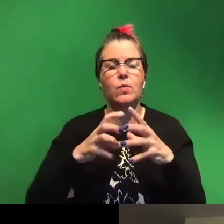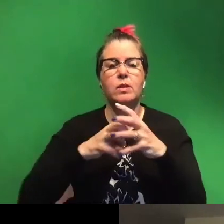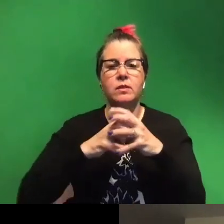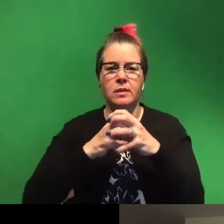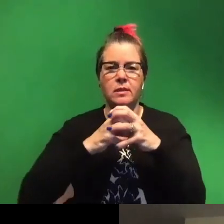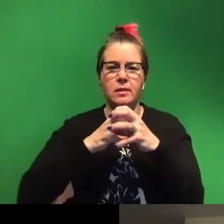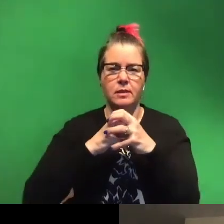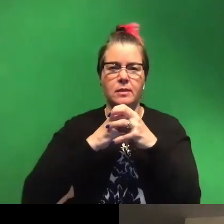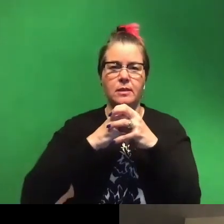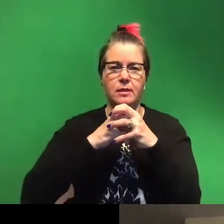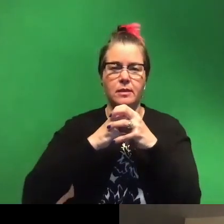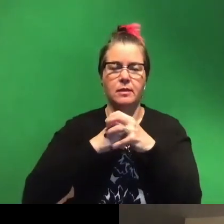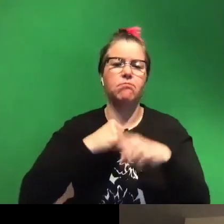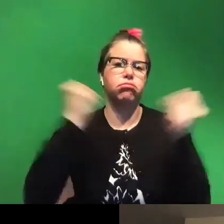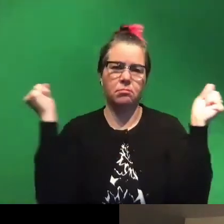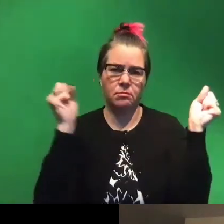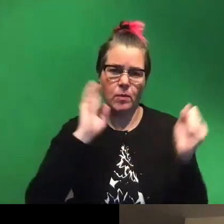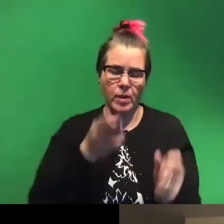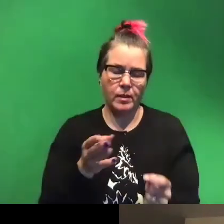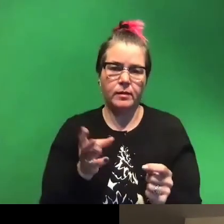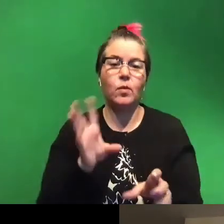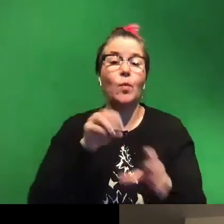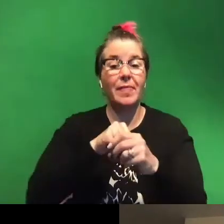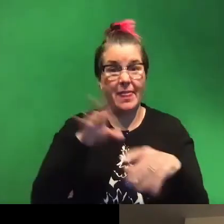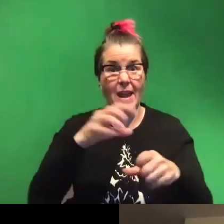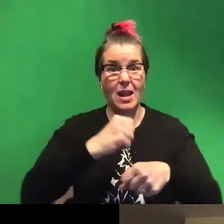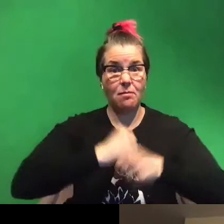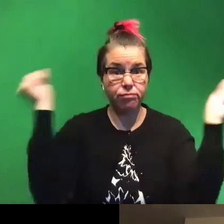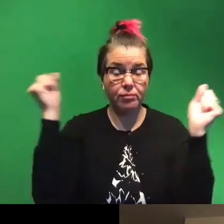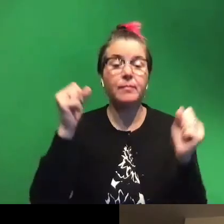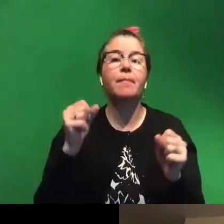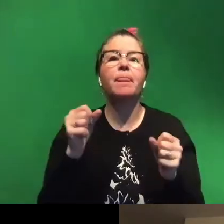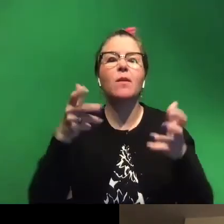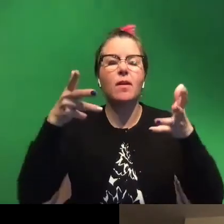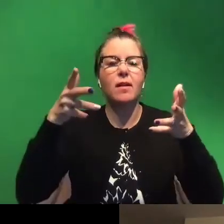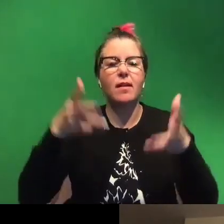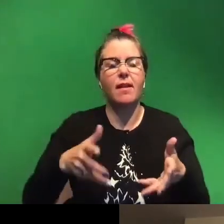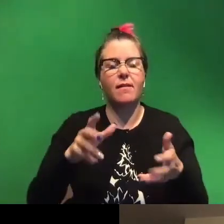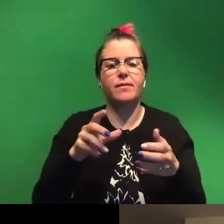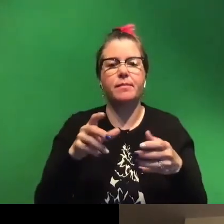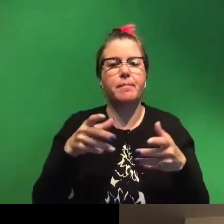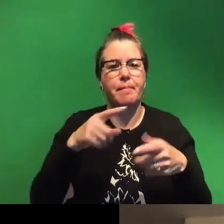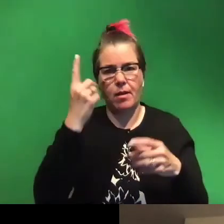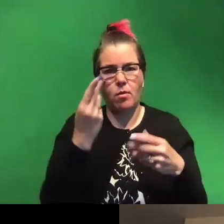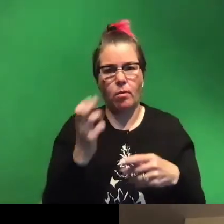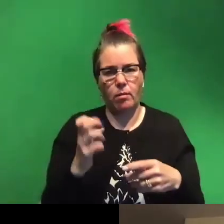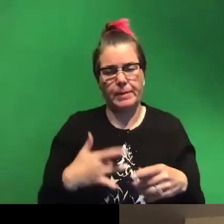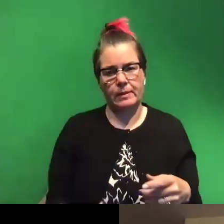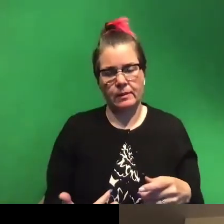squeeze, and it will explode basically, and within the explosion, the remnant, it's normally a black hole. And